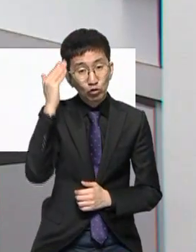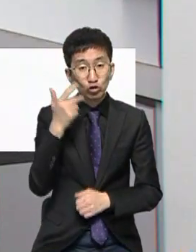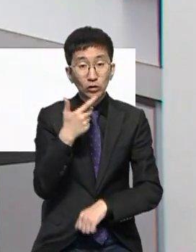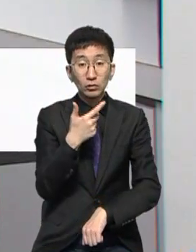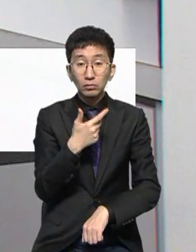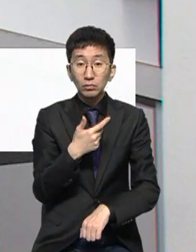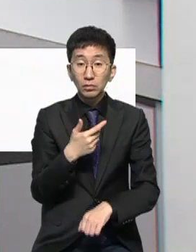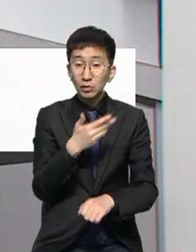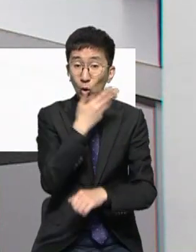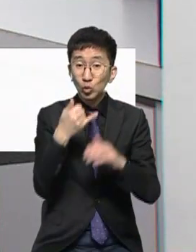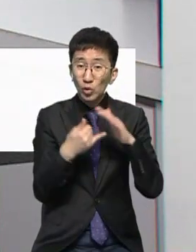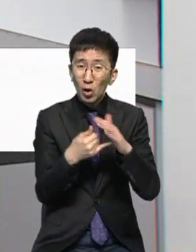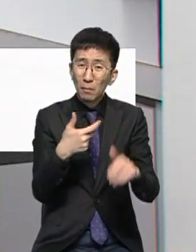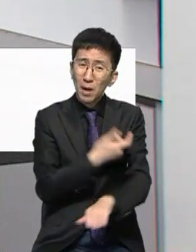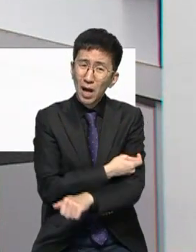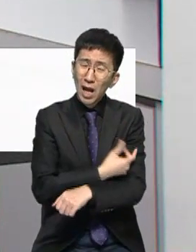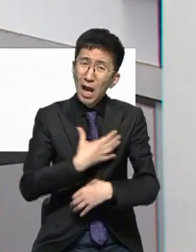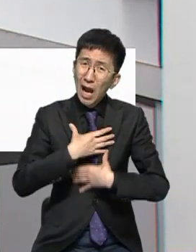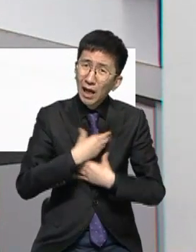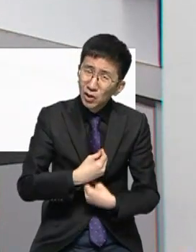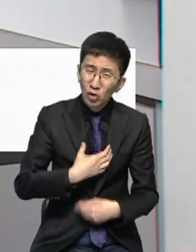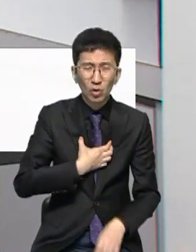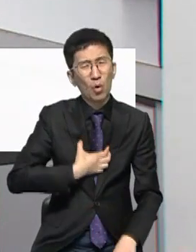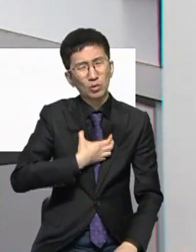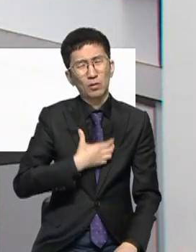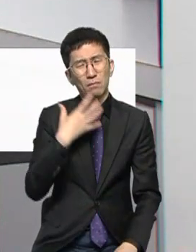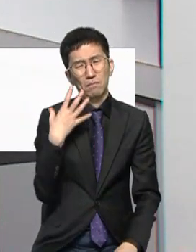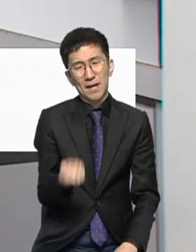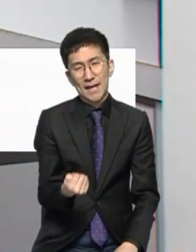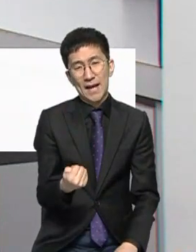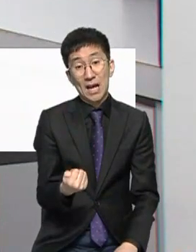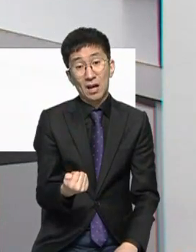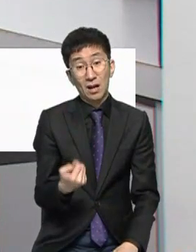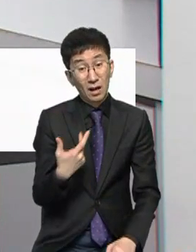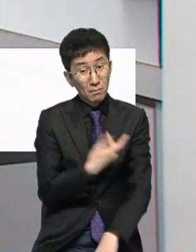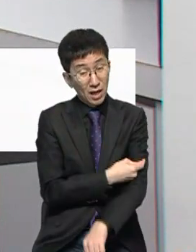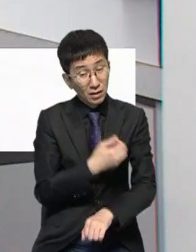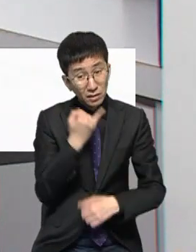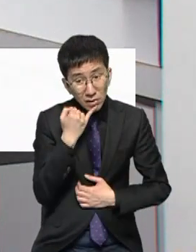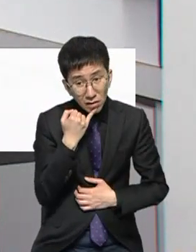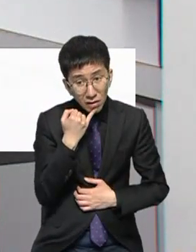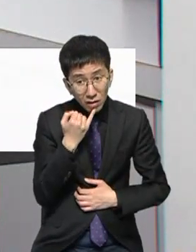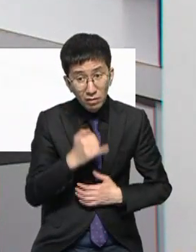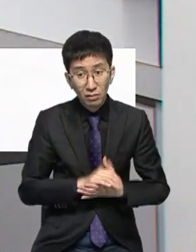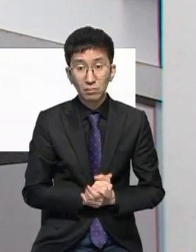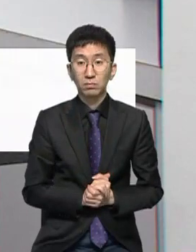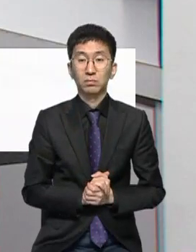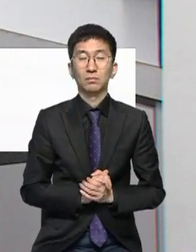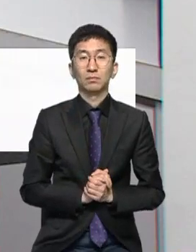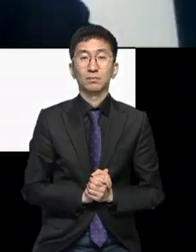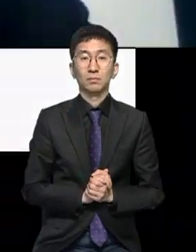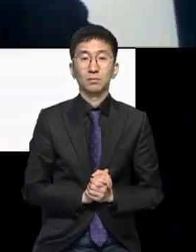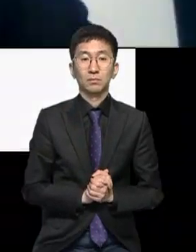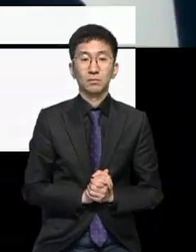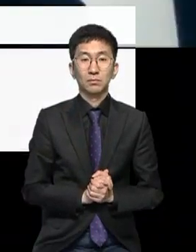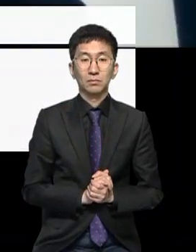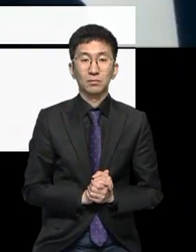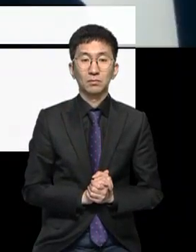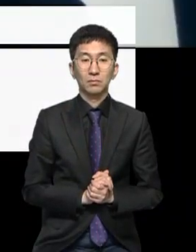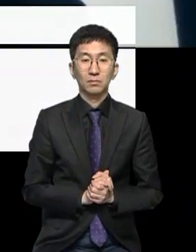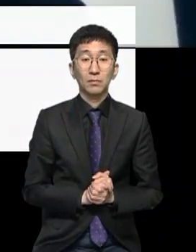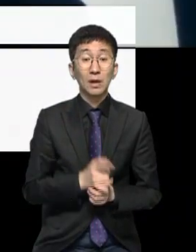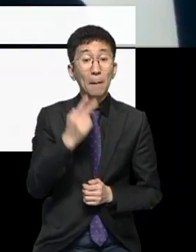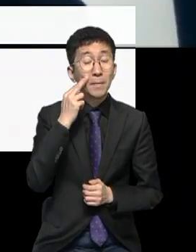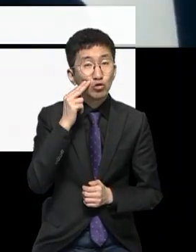the vaccine is not safe for teenagers and children. Is it safe for them to get vaccinated? We've had